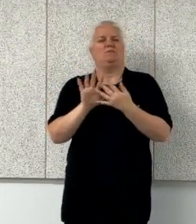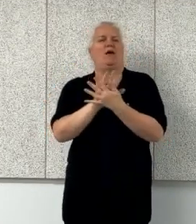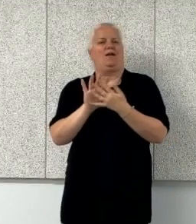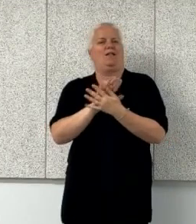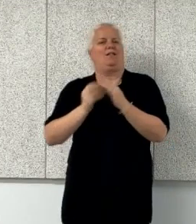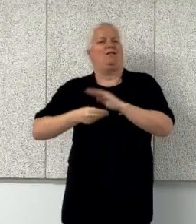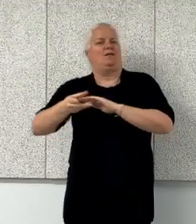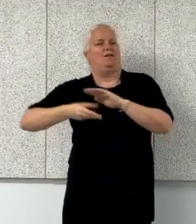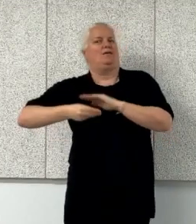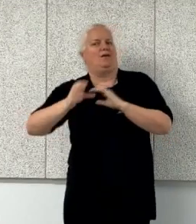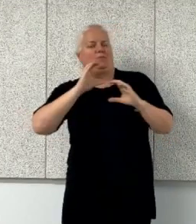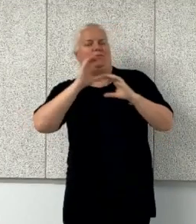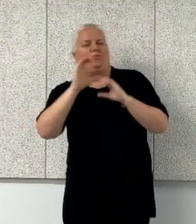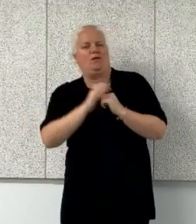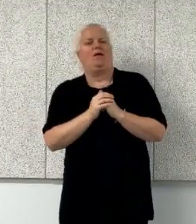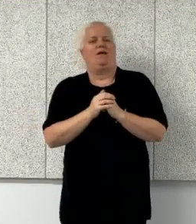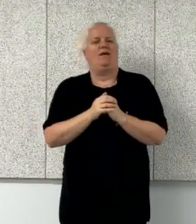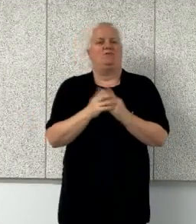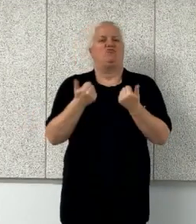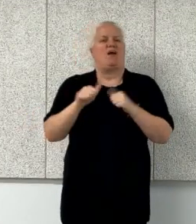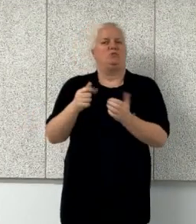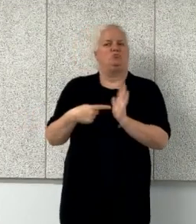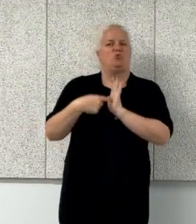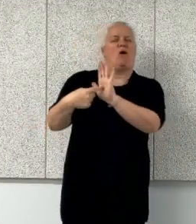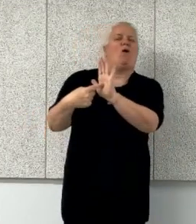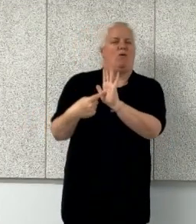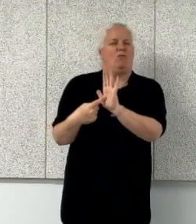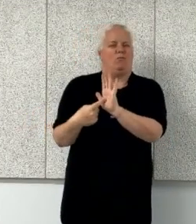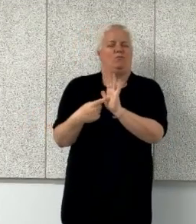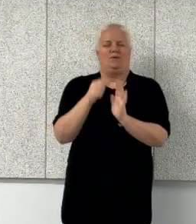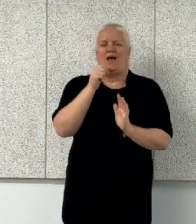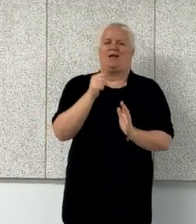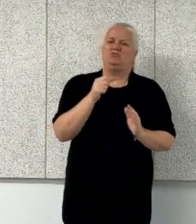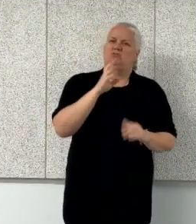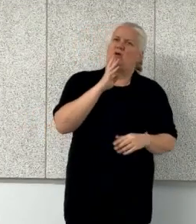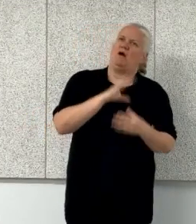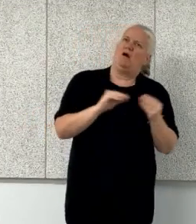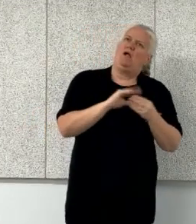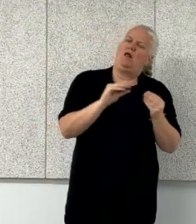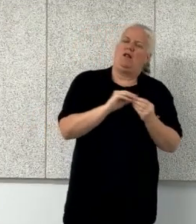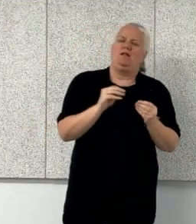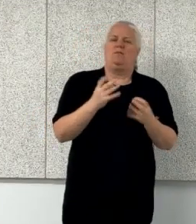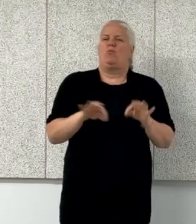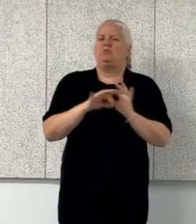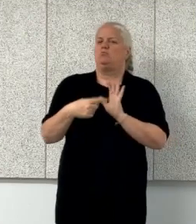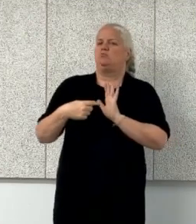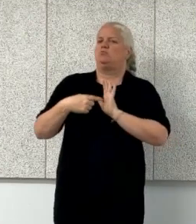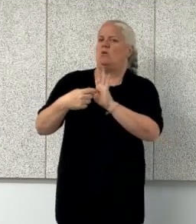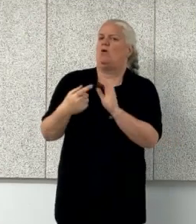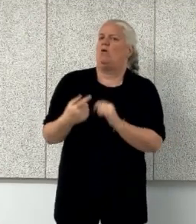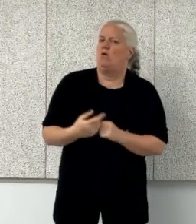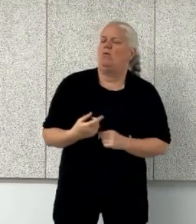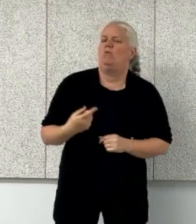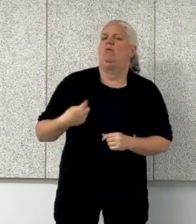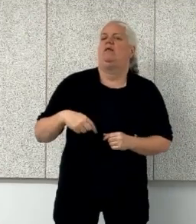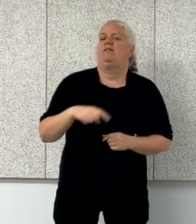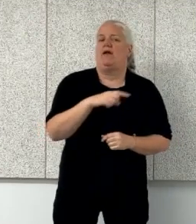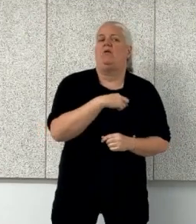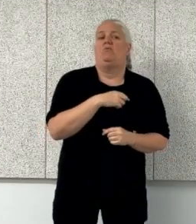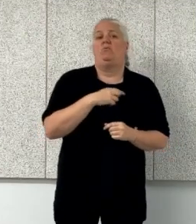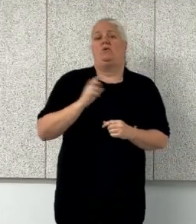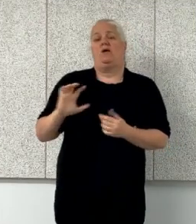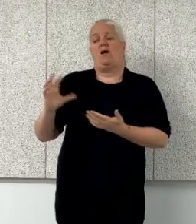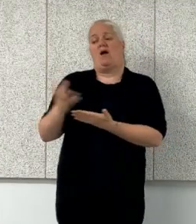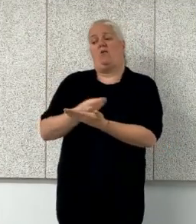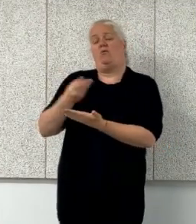of talking the talk, we're really trying to walk it. We're trying to say, you know, we're investing, you know, marketing dollars back into the pockets of artists. We're not going to